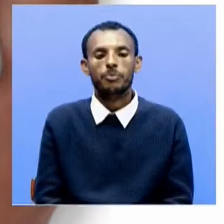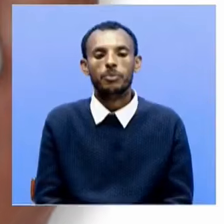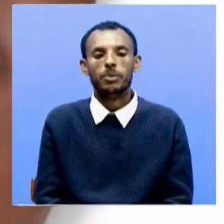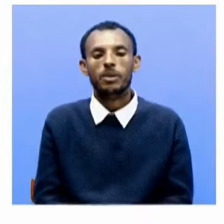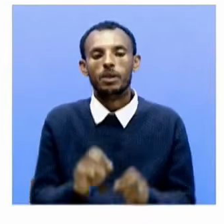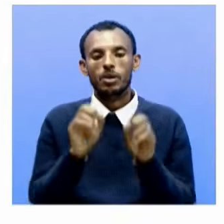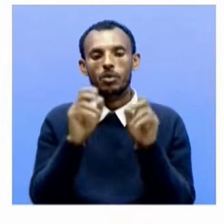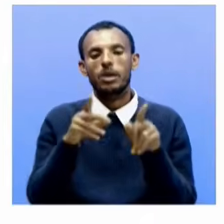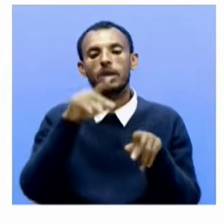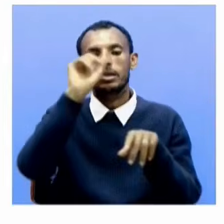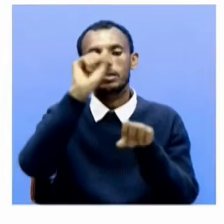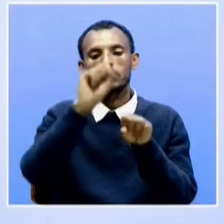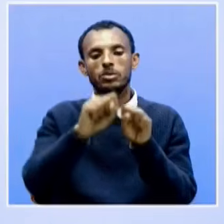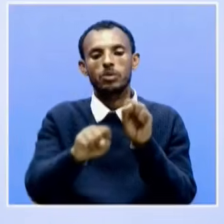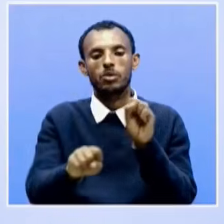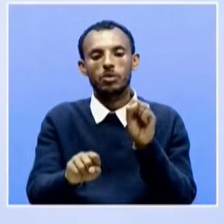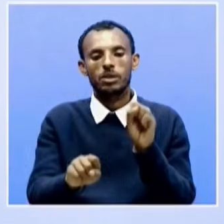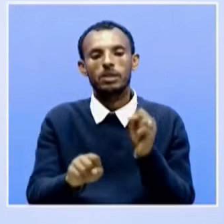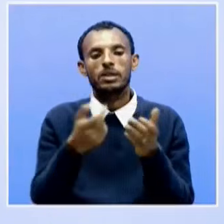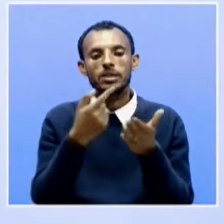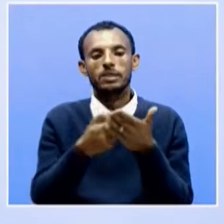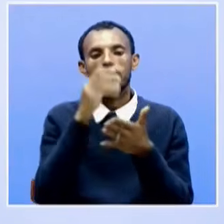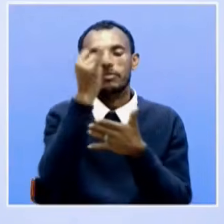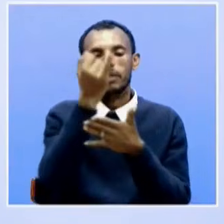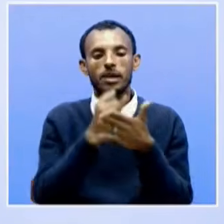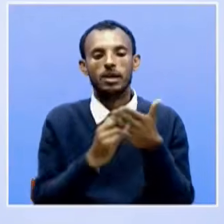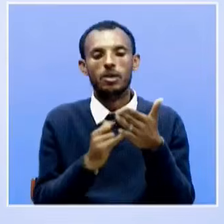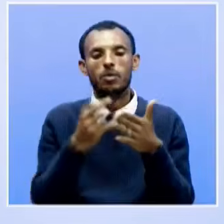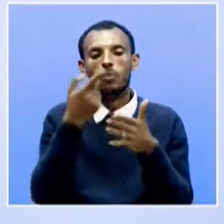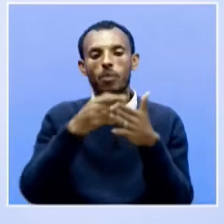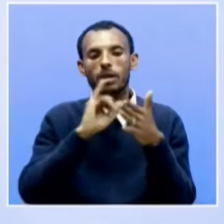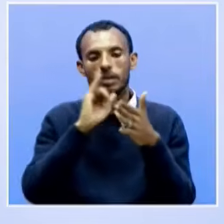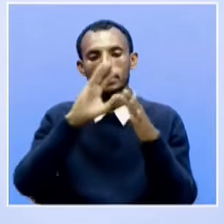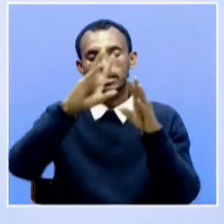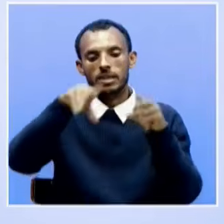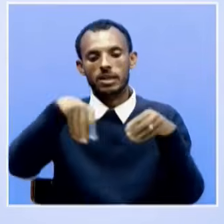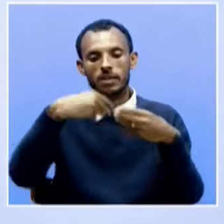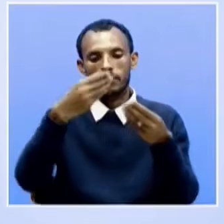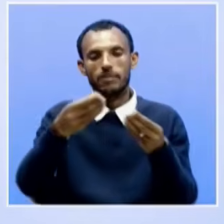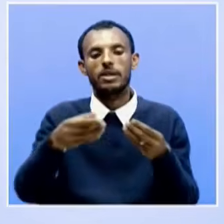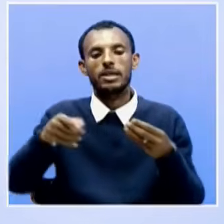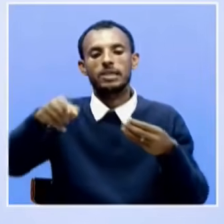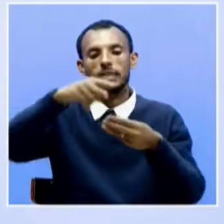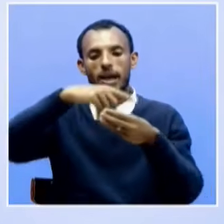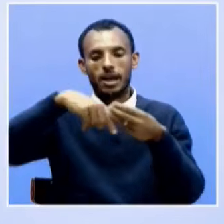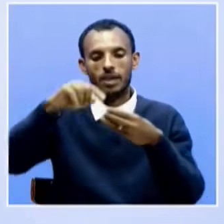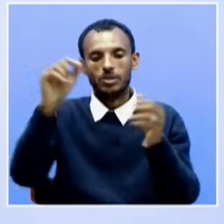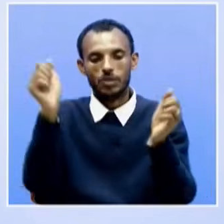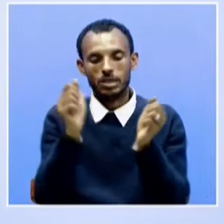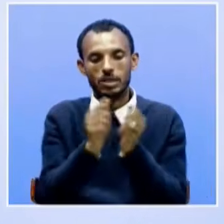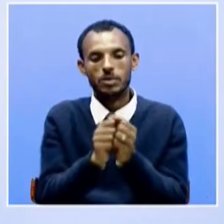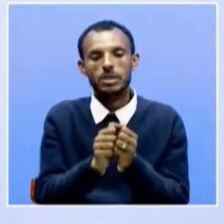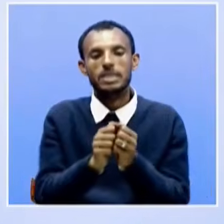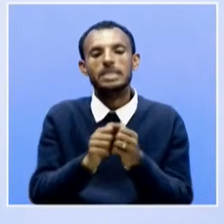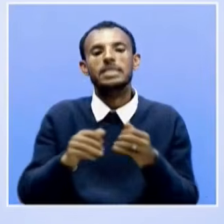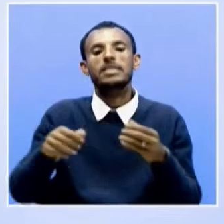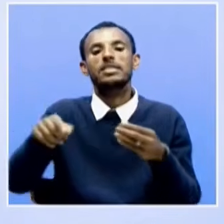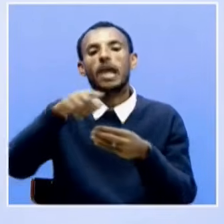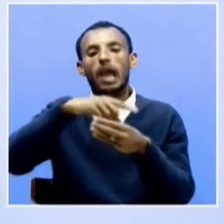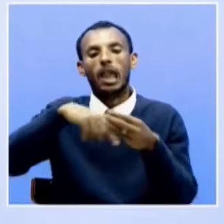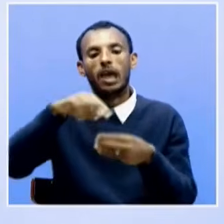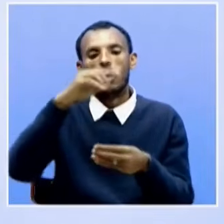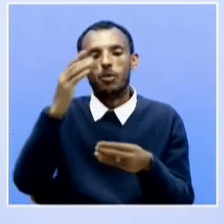Okay, so in this figure, what is given? A certain circle together with cyclic quadrilateral is